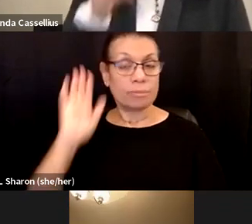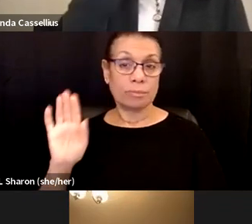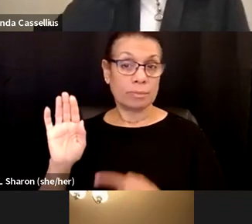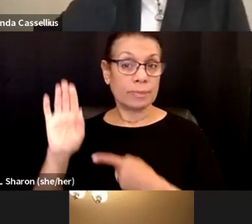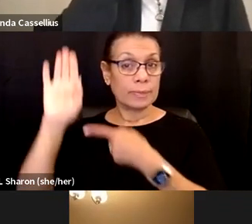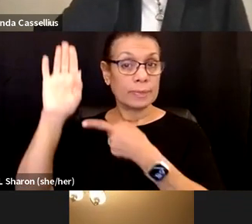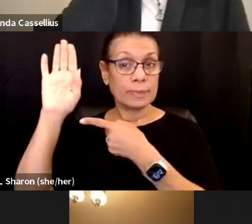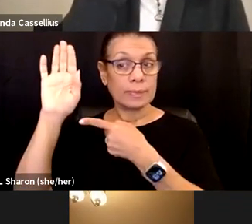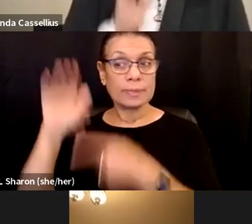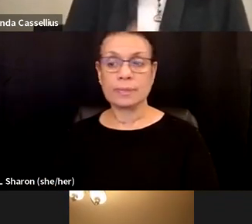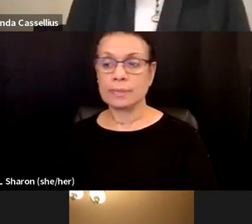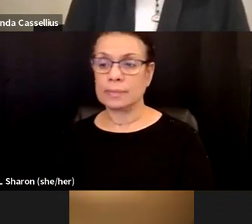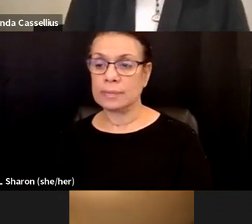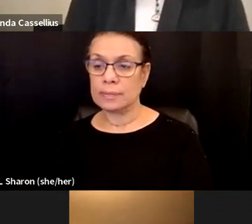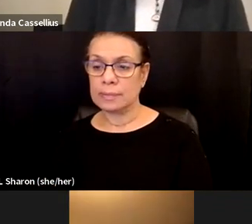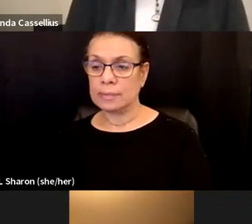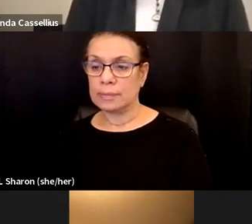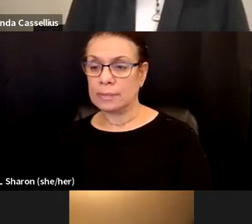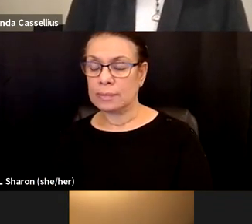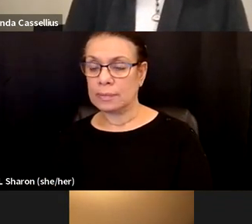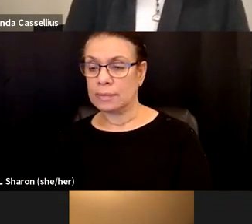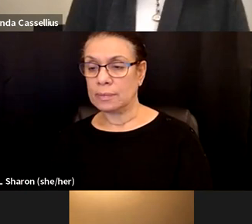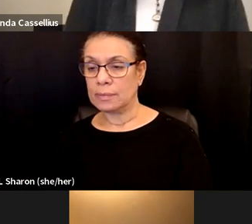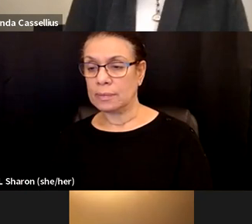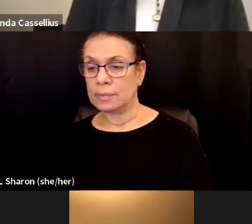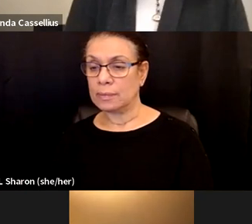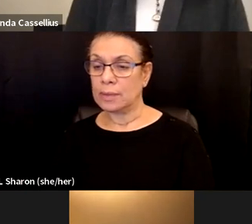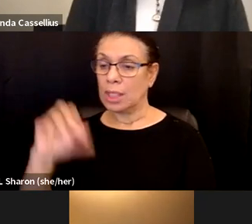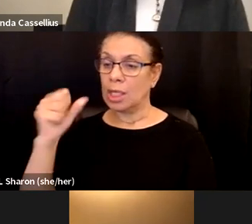zoom to know some of them